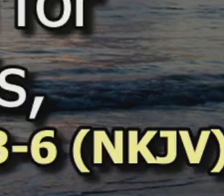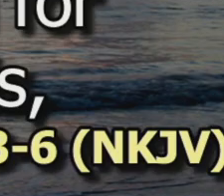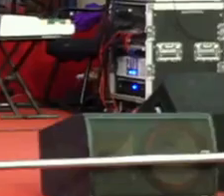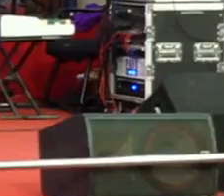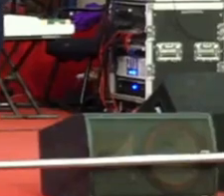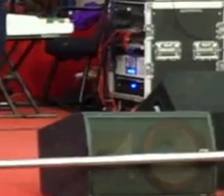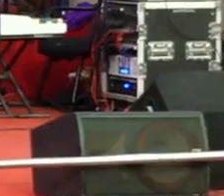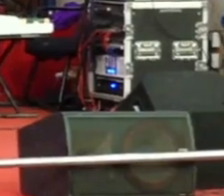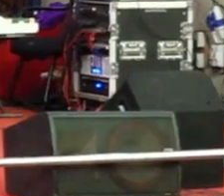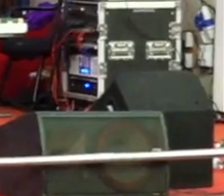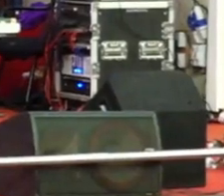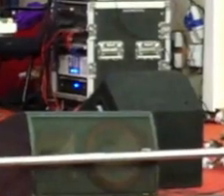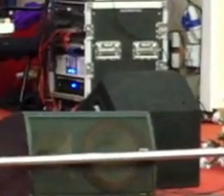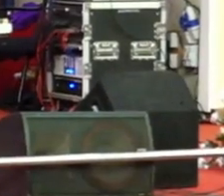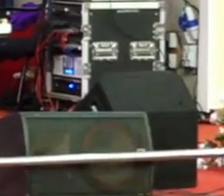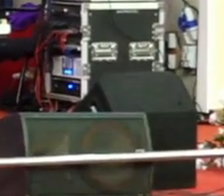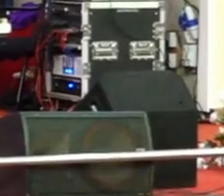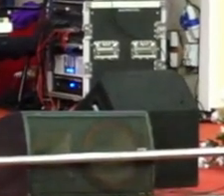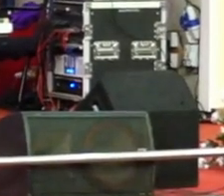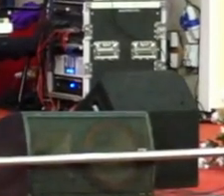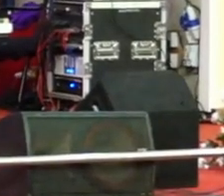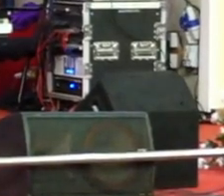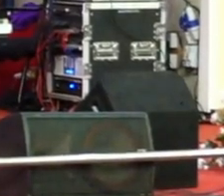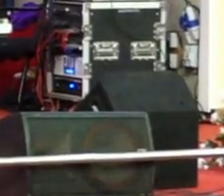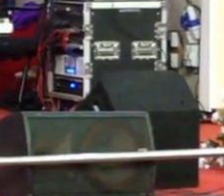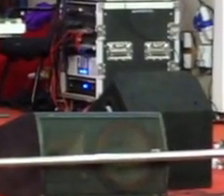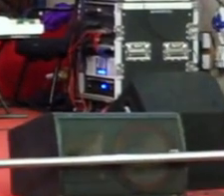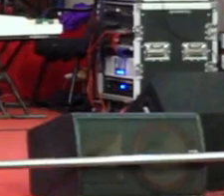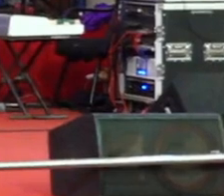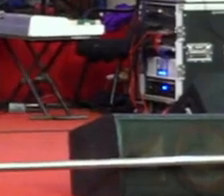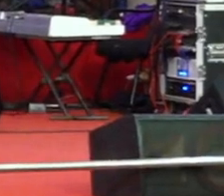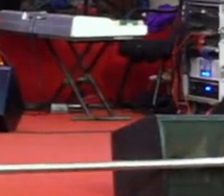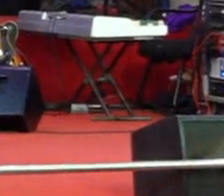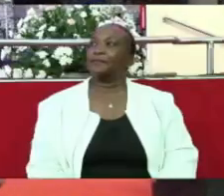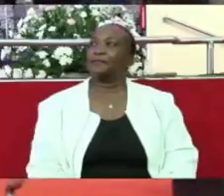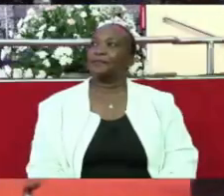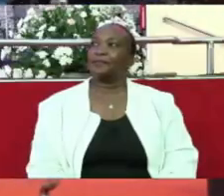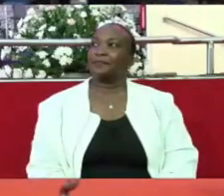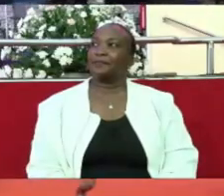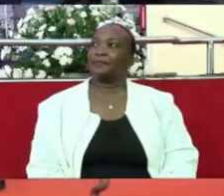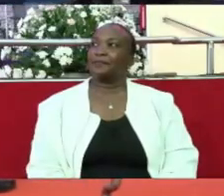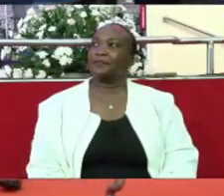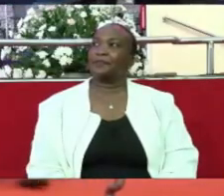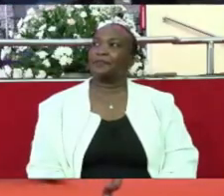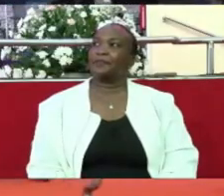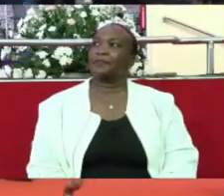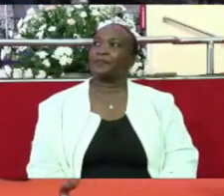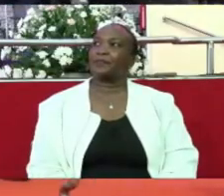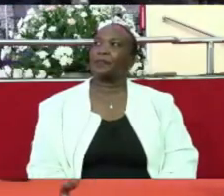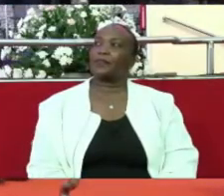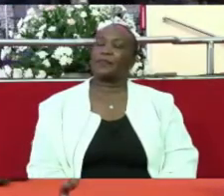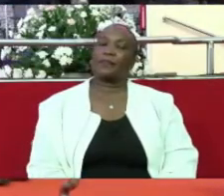and though you walk in flesh, where you need to pinch yourself and say things